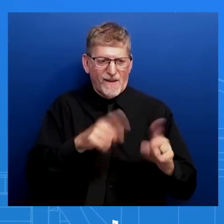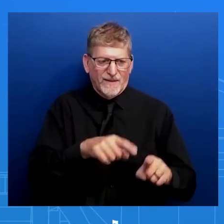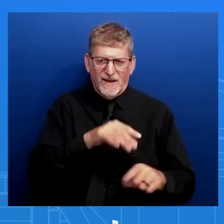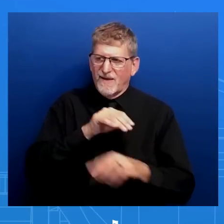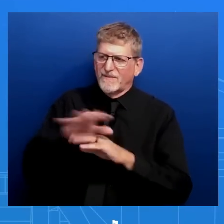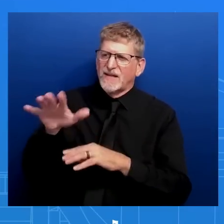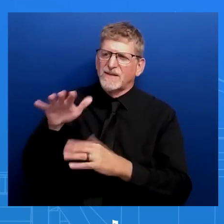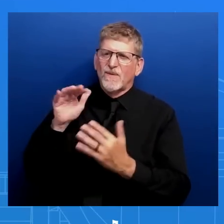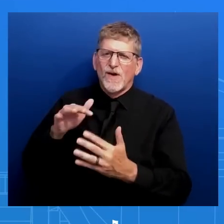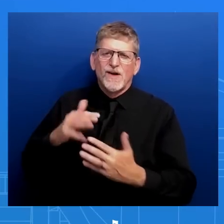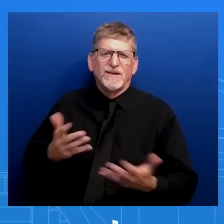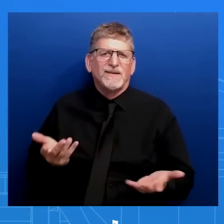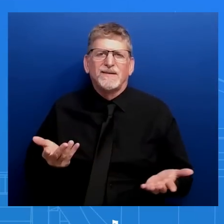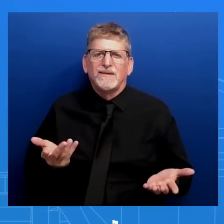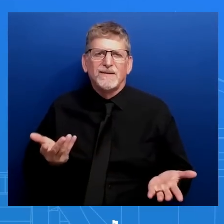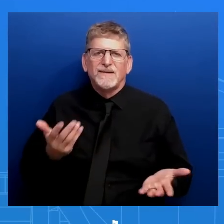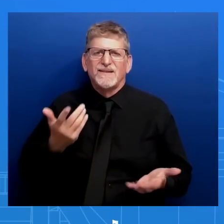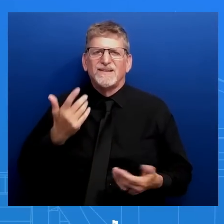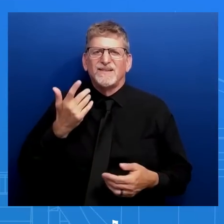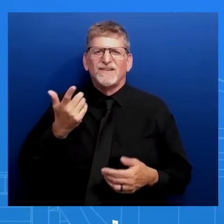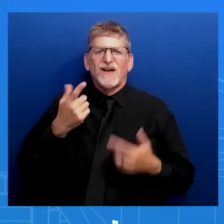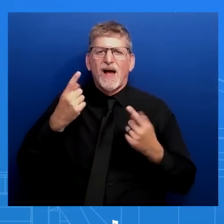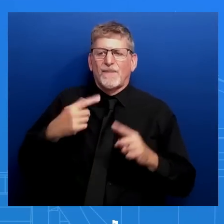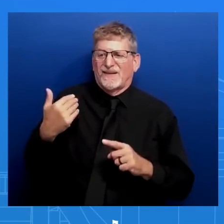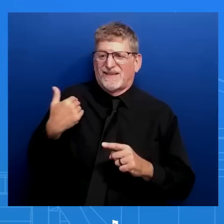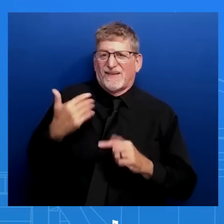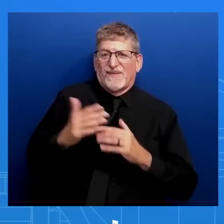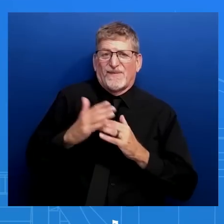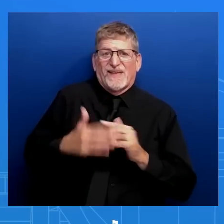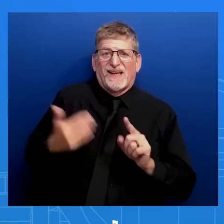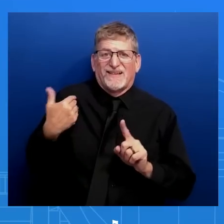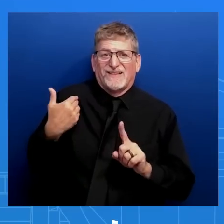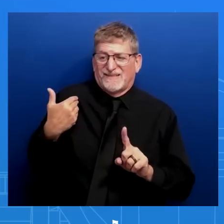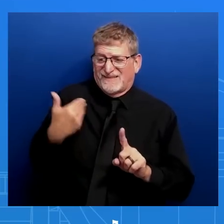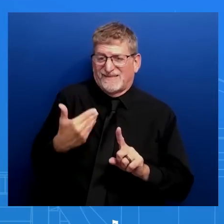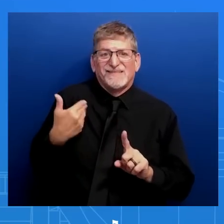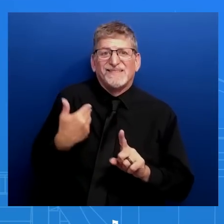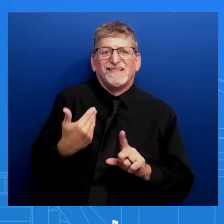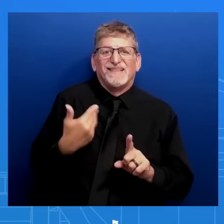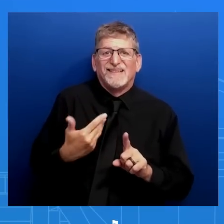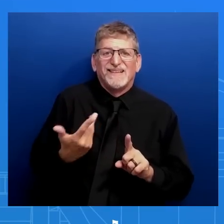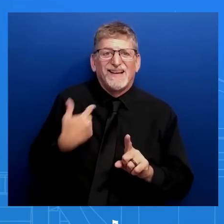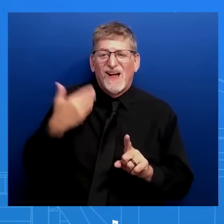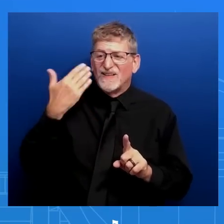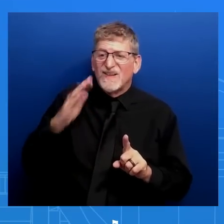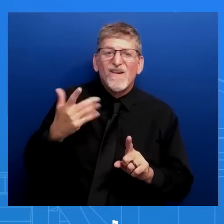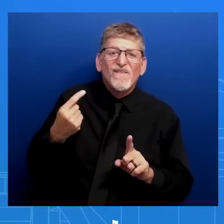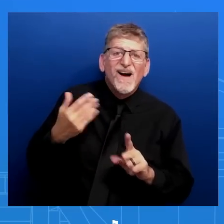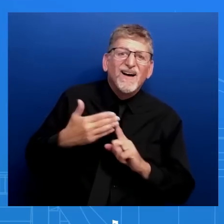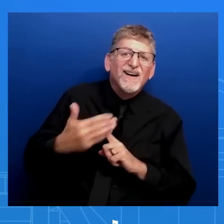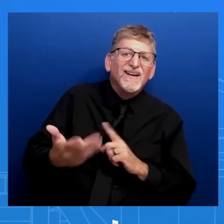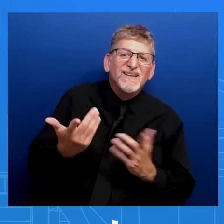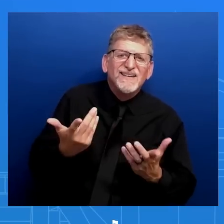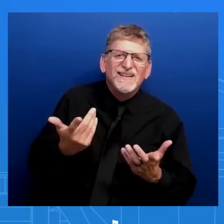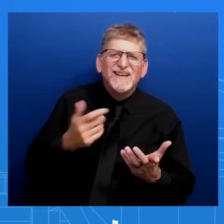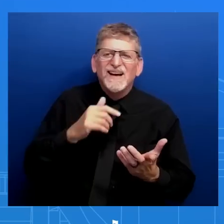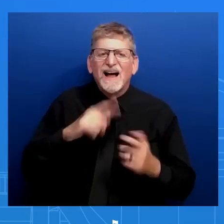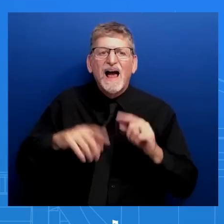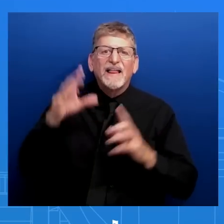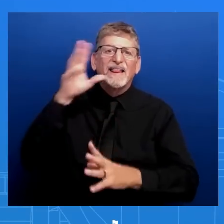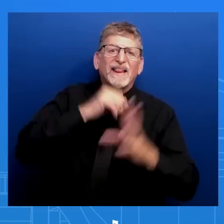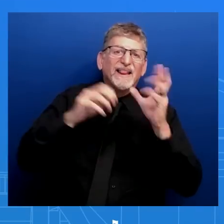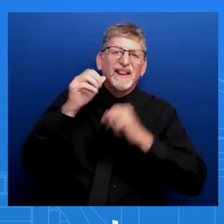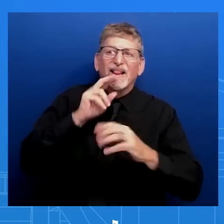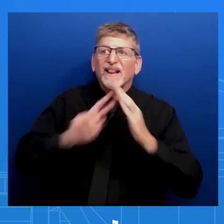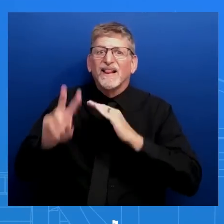the last weekend. And I just don't know that it would be helpful to speculate that. I do want to keep centering